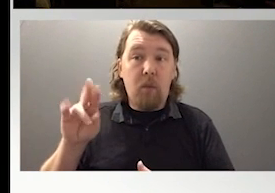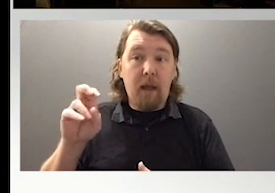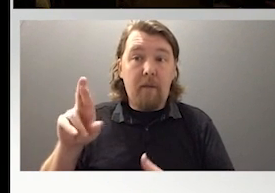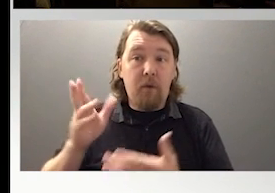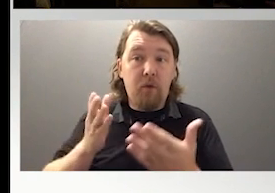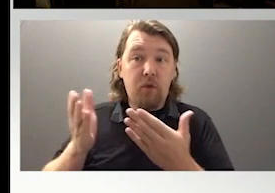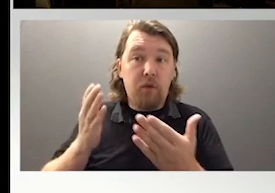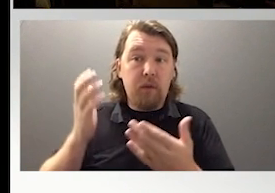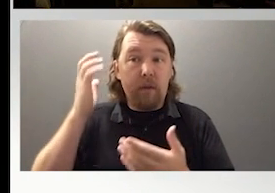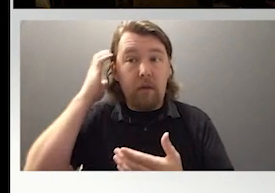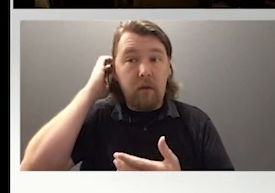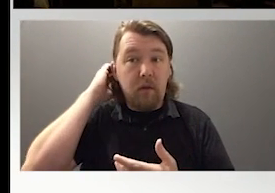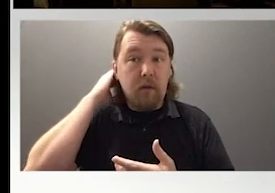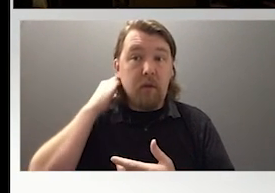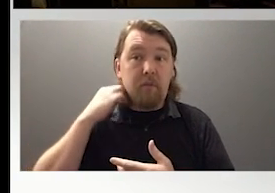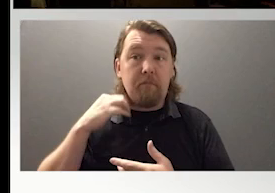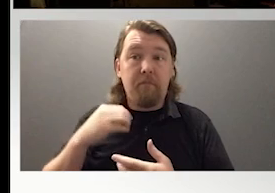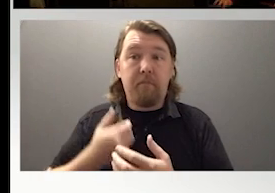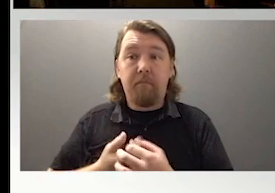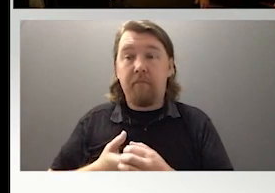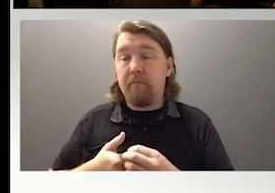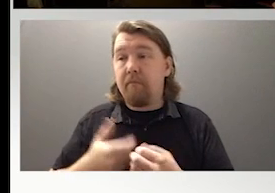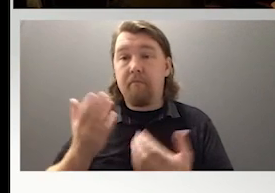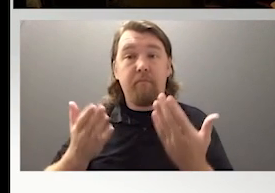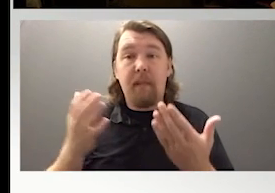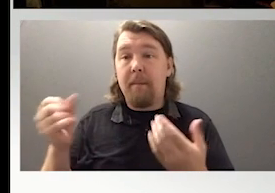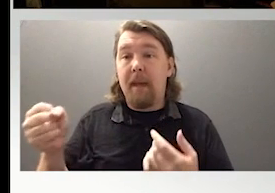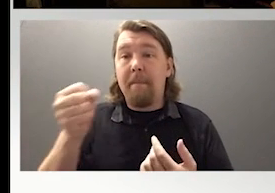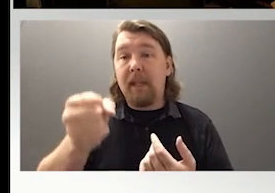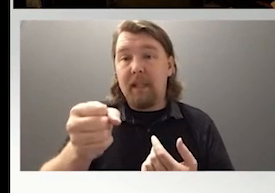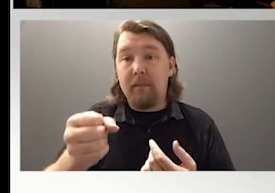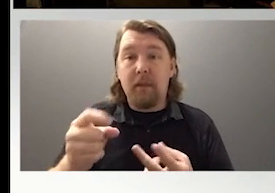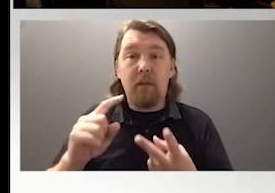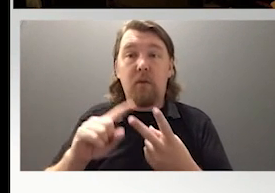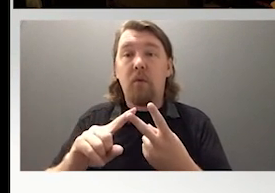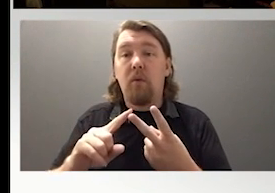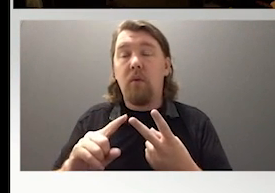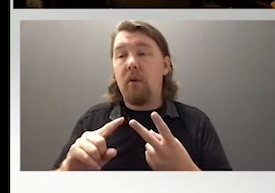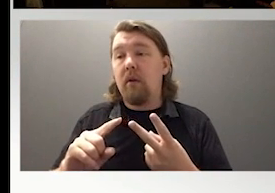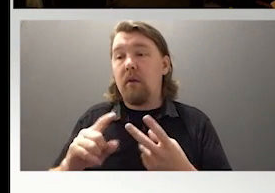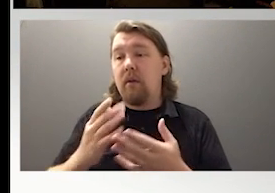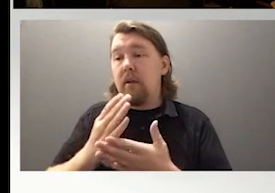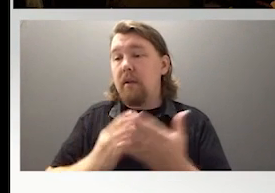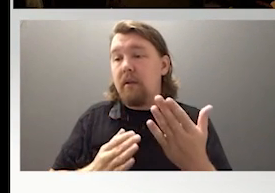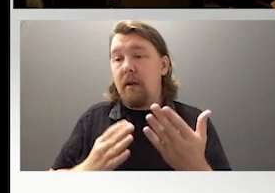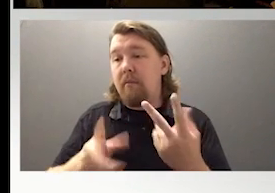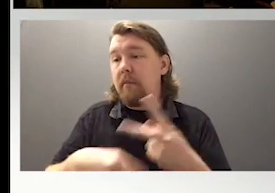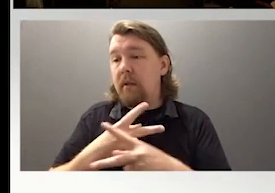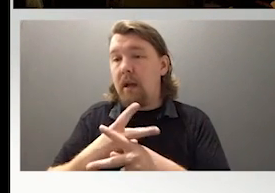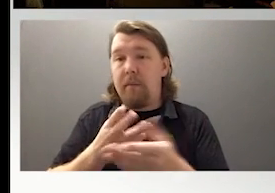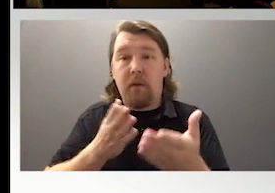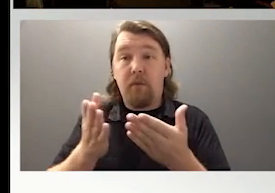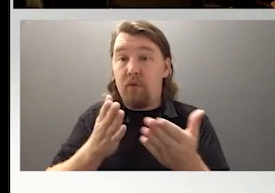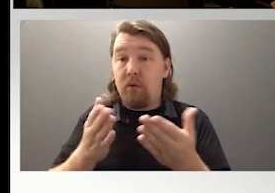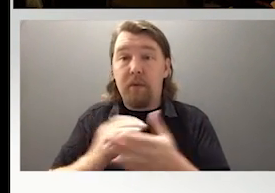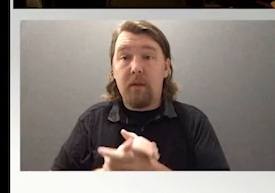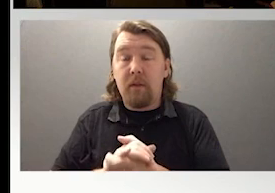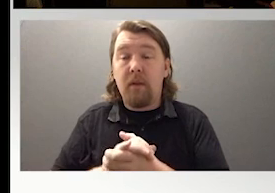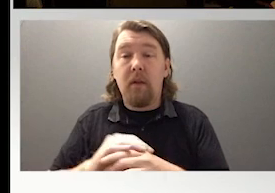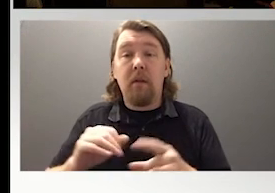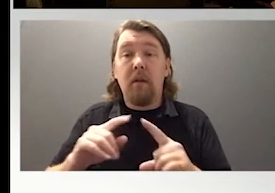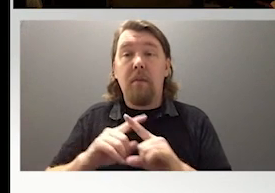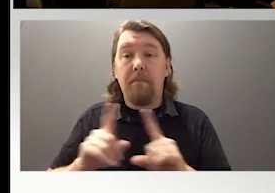services, maybe placement, or maybe, you know, there may be some type of service.